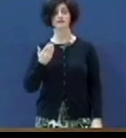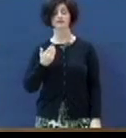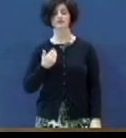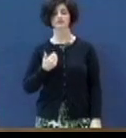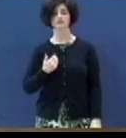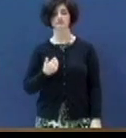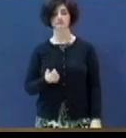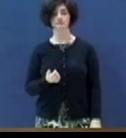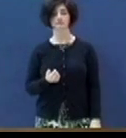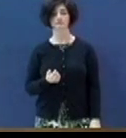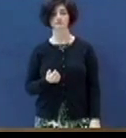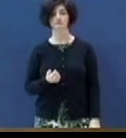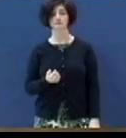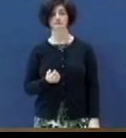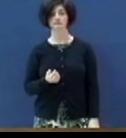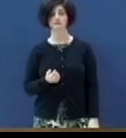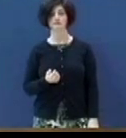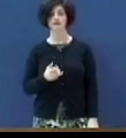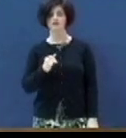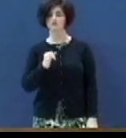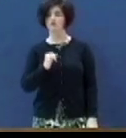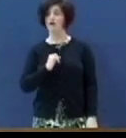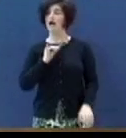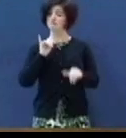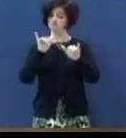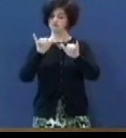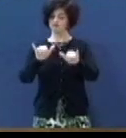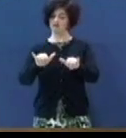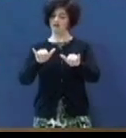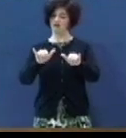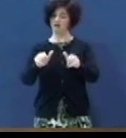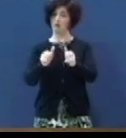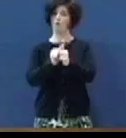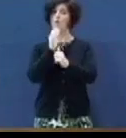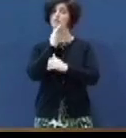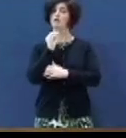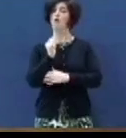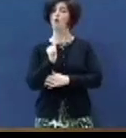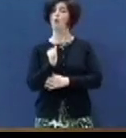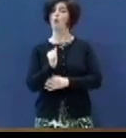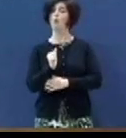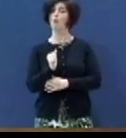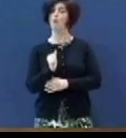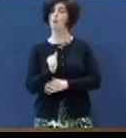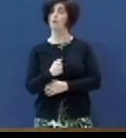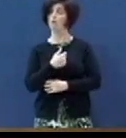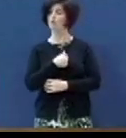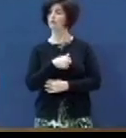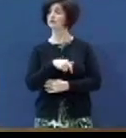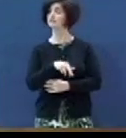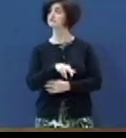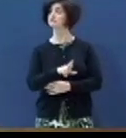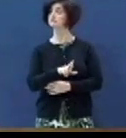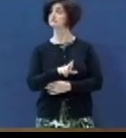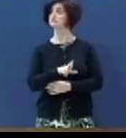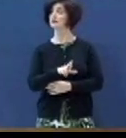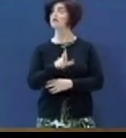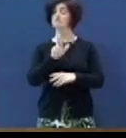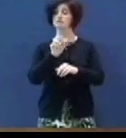So I'll stick with the old stuff, 'cause it works